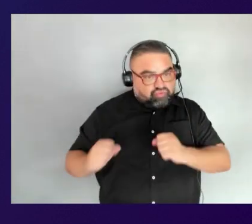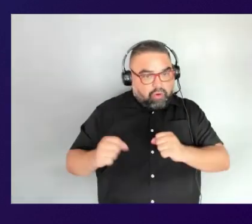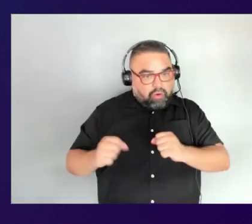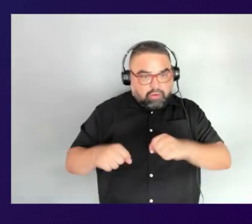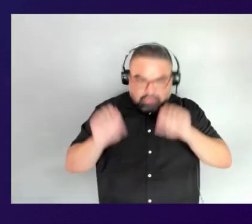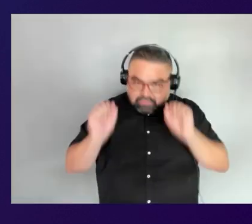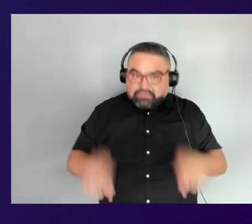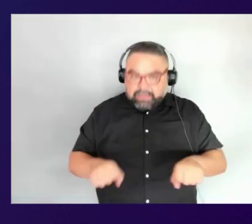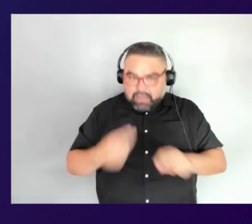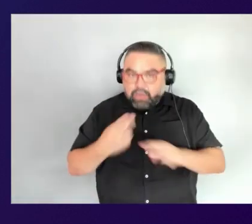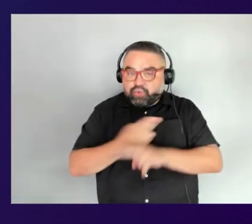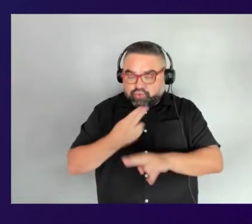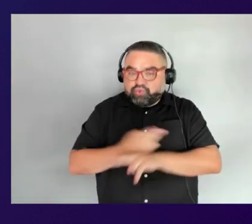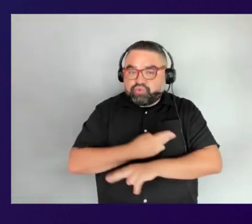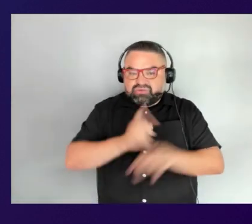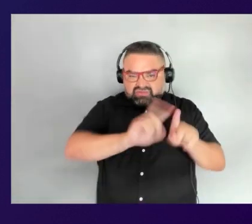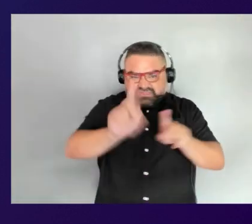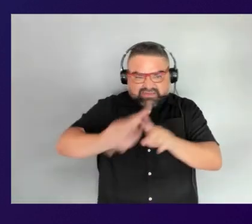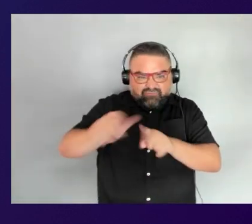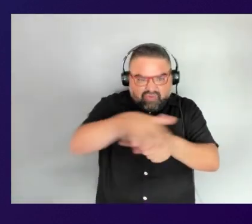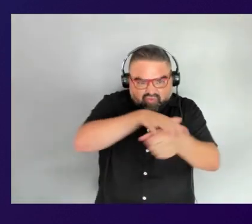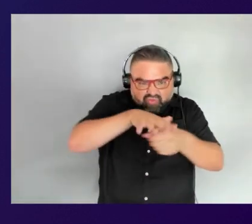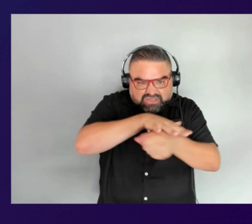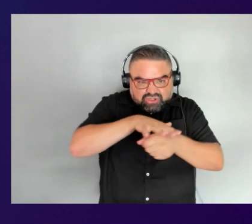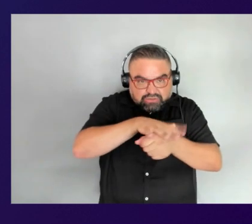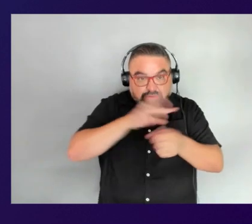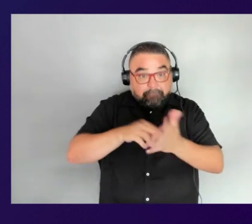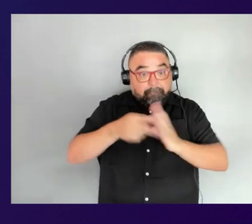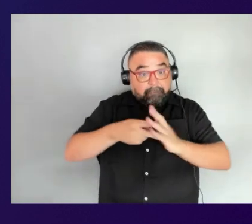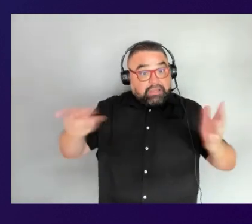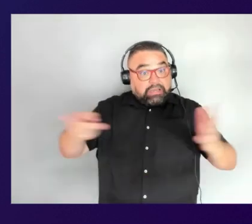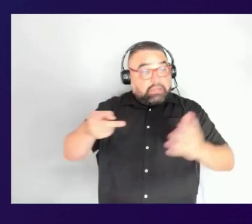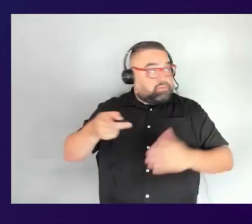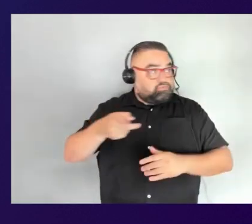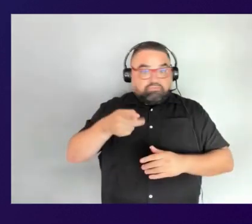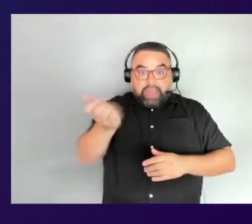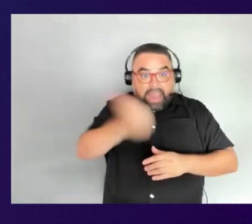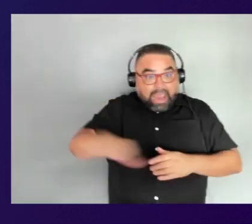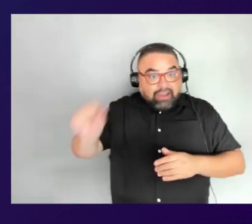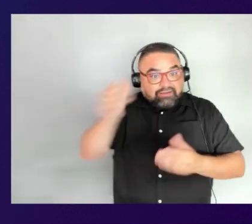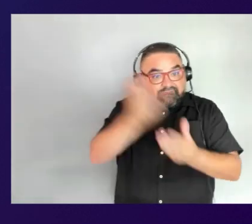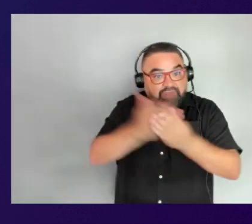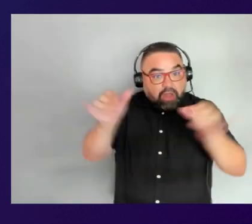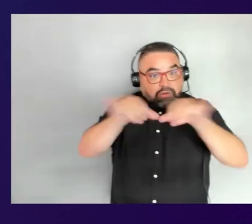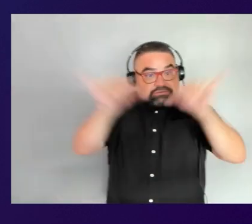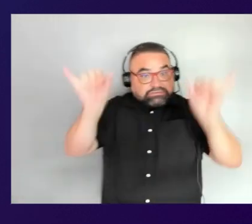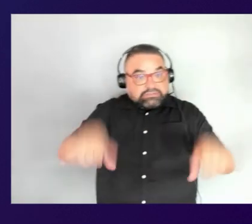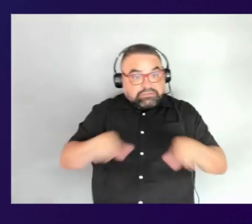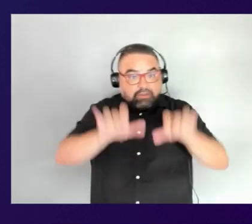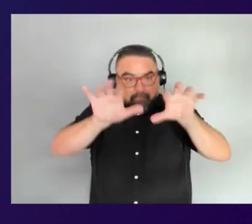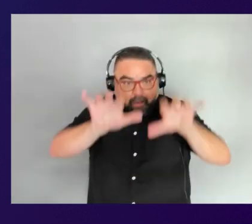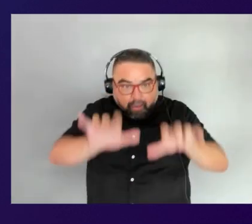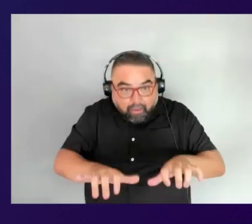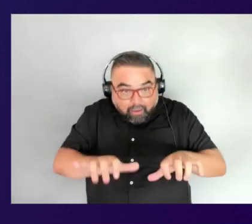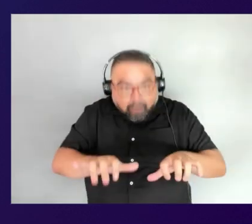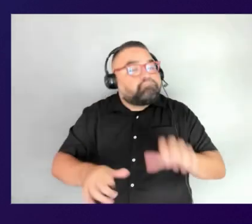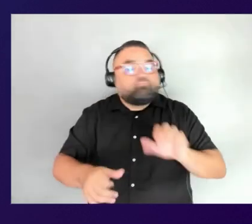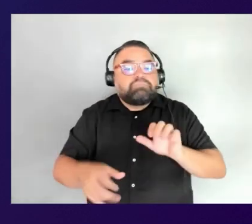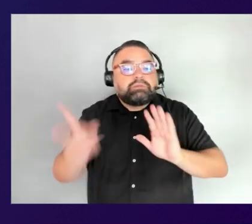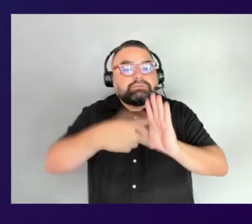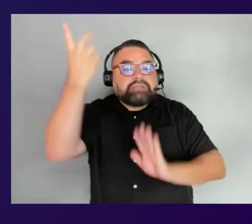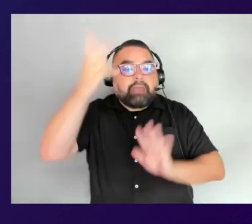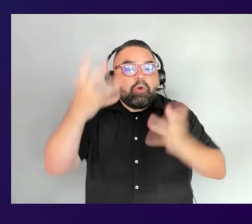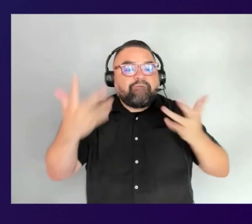region. So you go to create a file system, and any data you write to your file system is automatically replicated across AZs. Your file storage